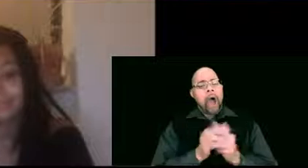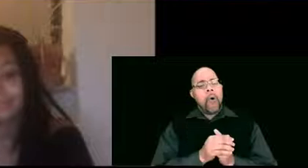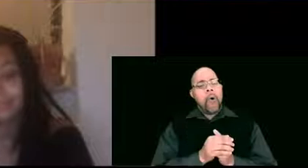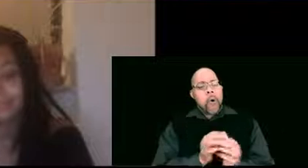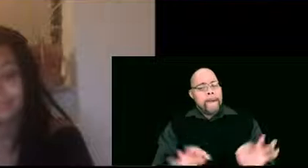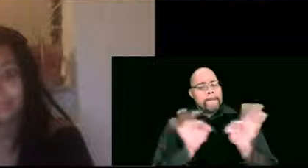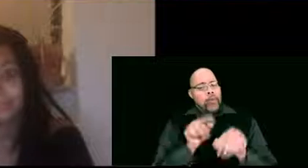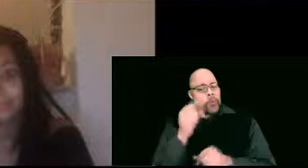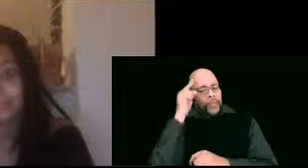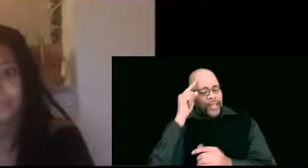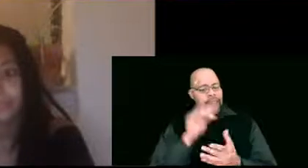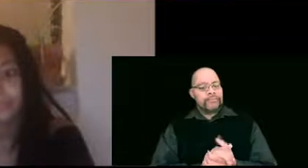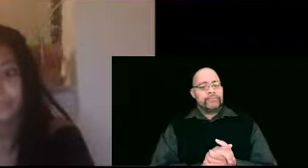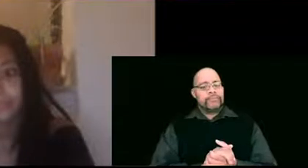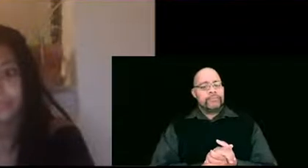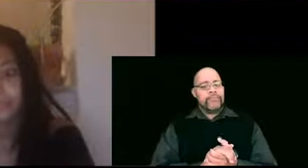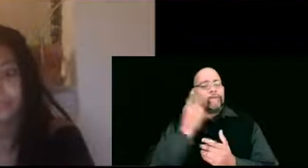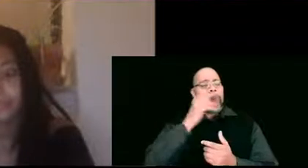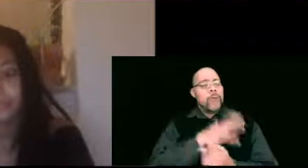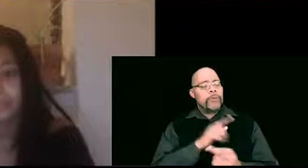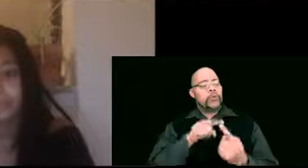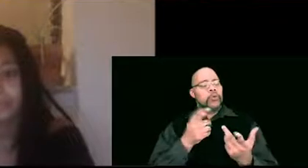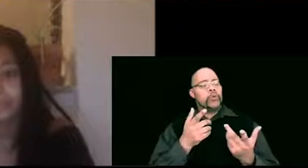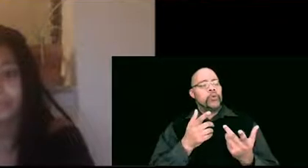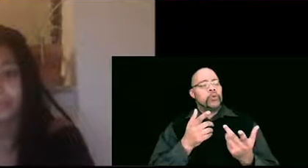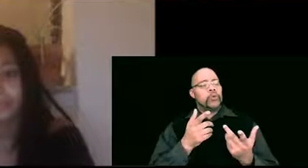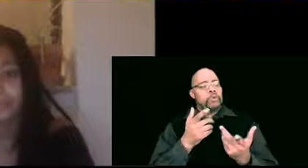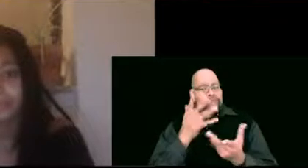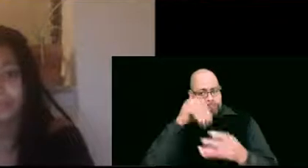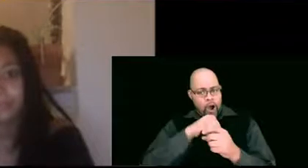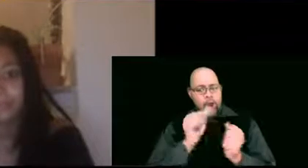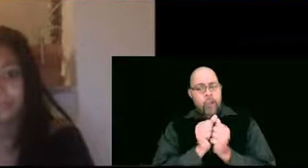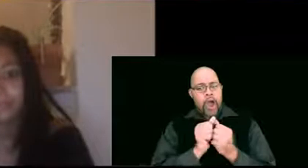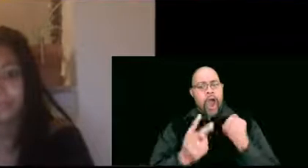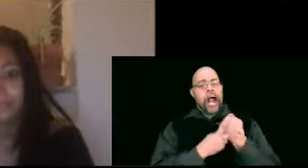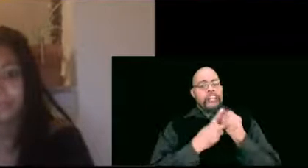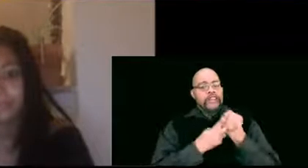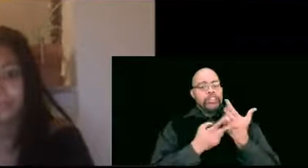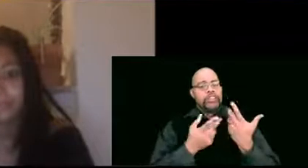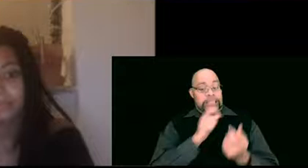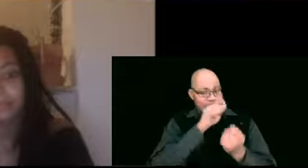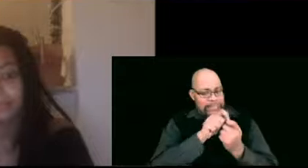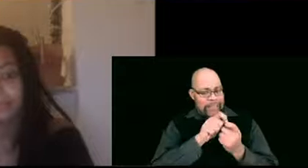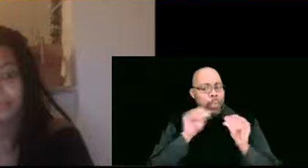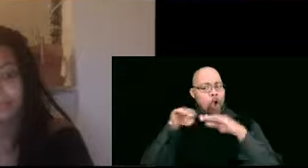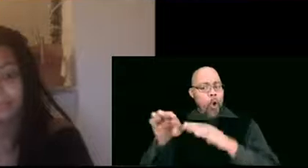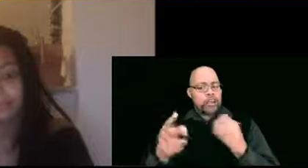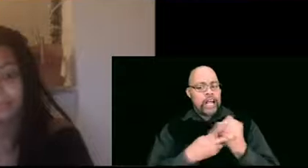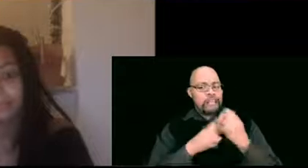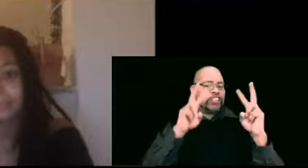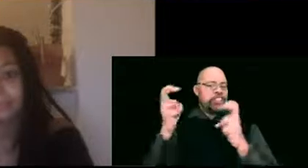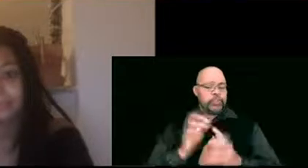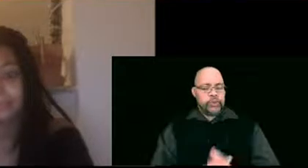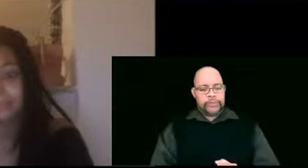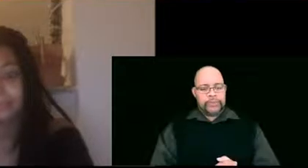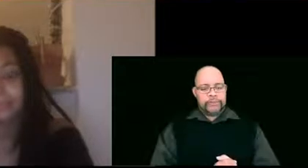is, how important do you think it is for women to be a part of conservation, or particularly ocean